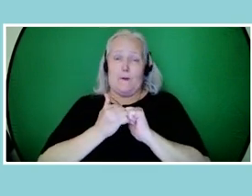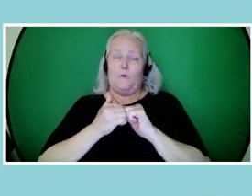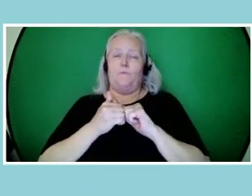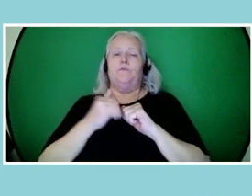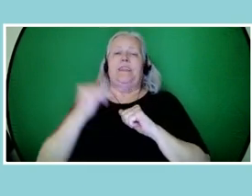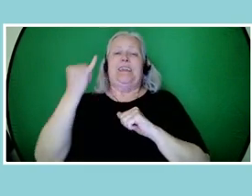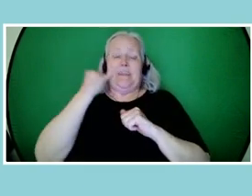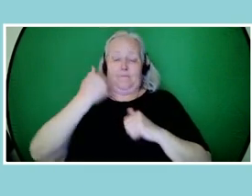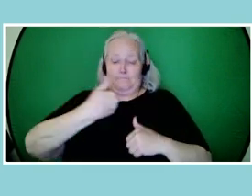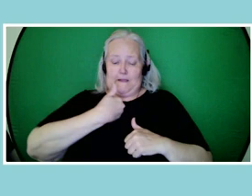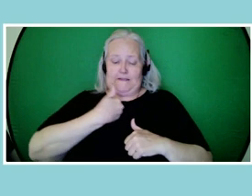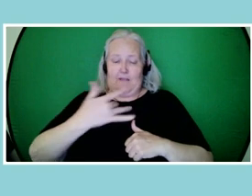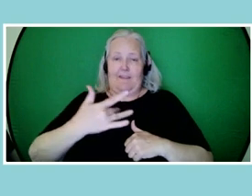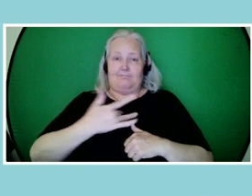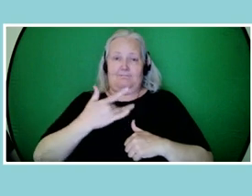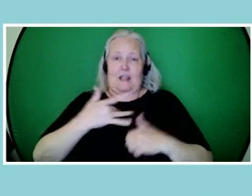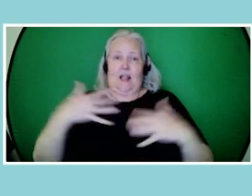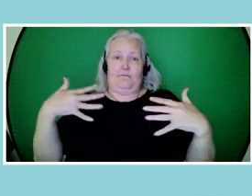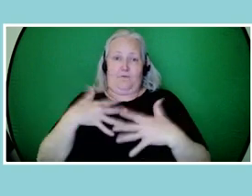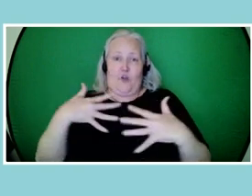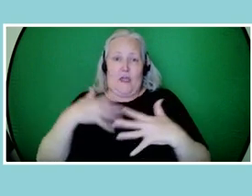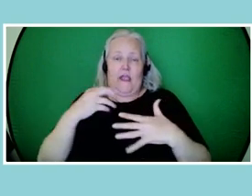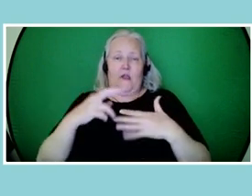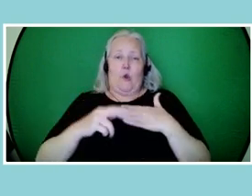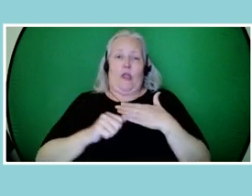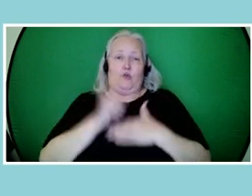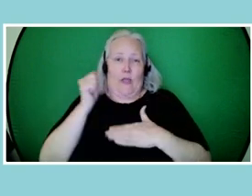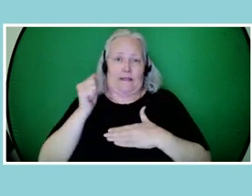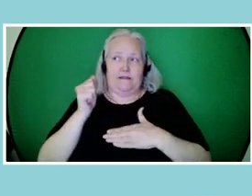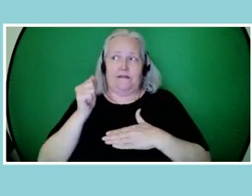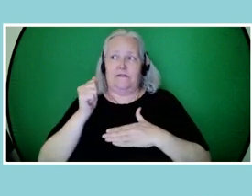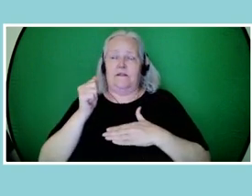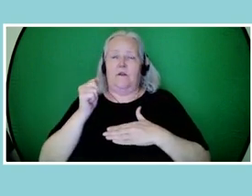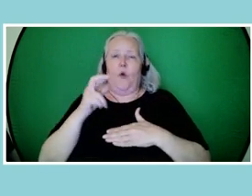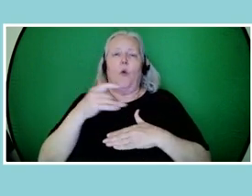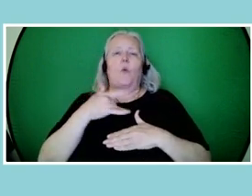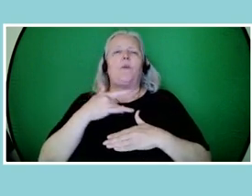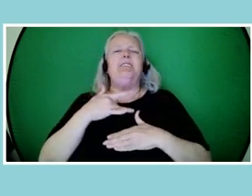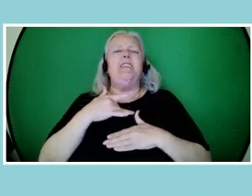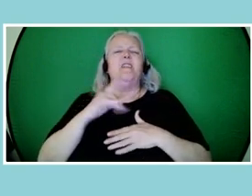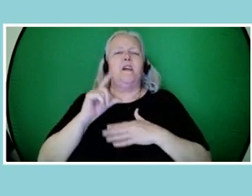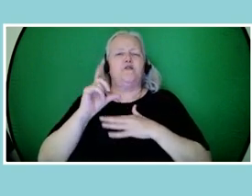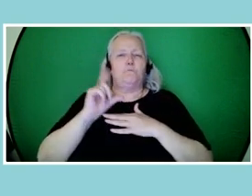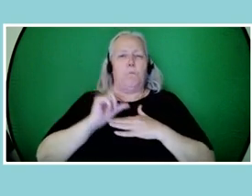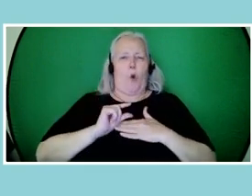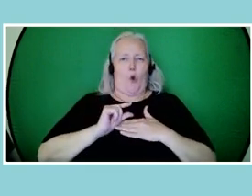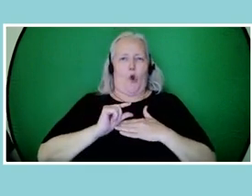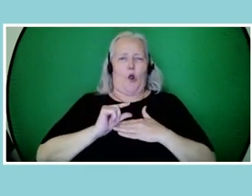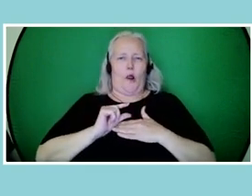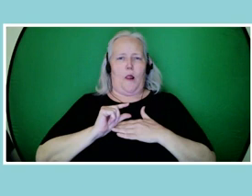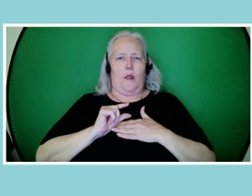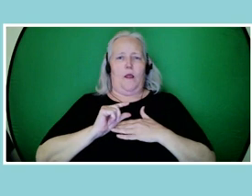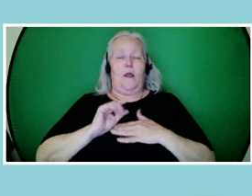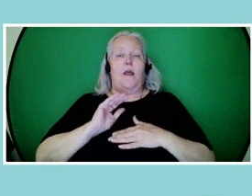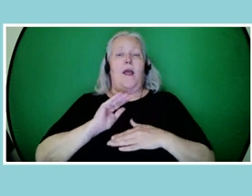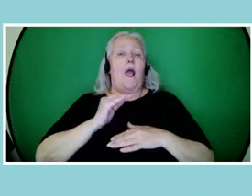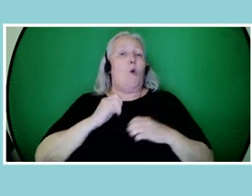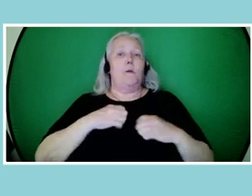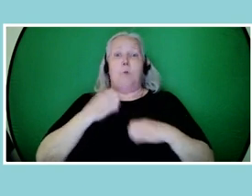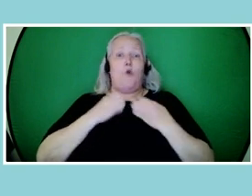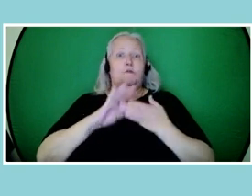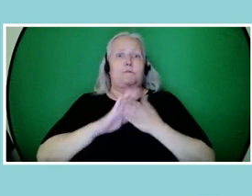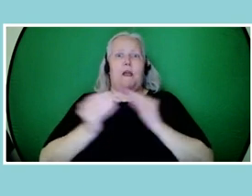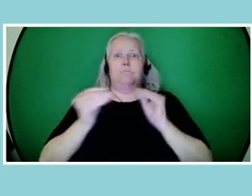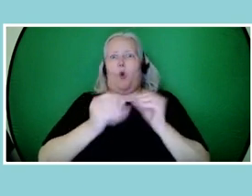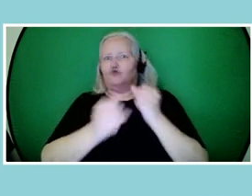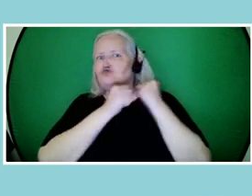threatened or scared or small, our emotions go into overdrive. And then